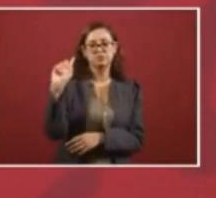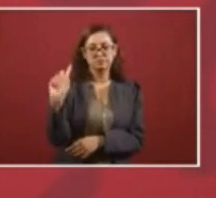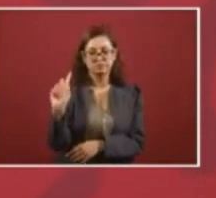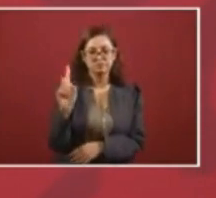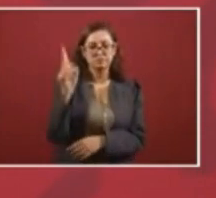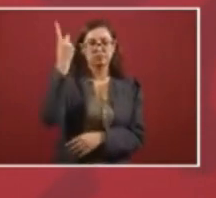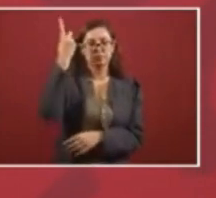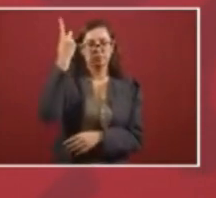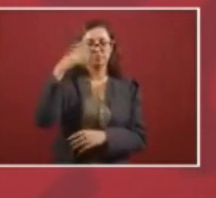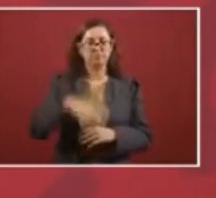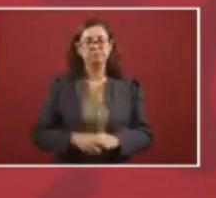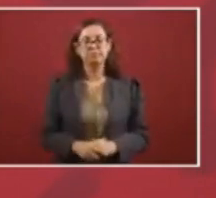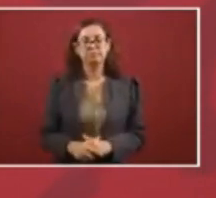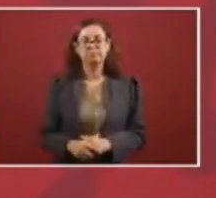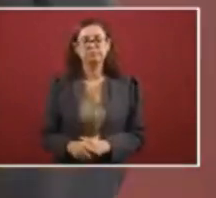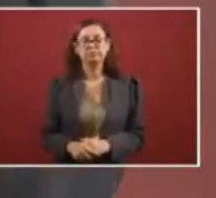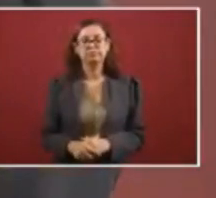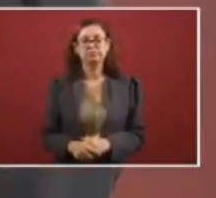$4,500 million.